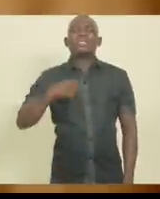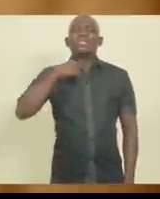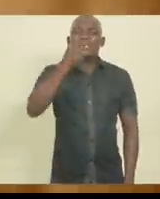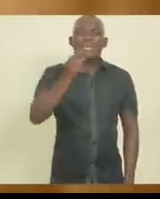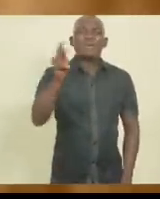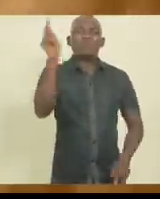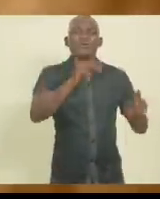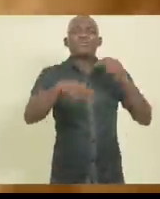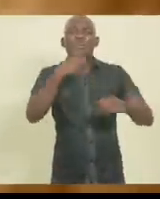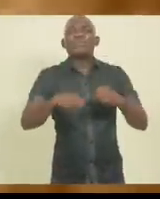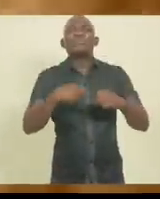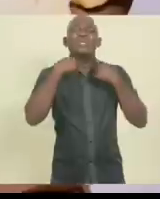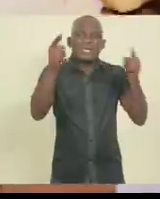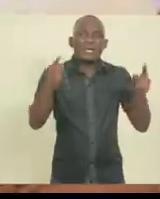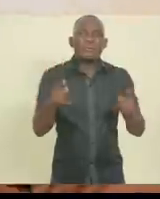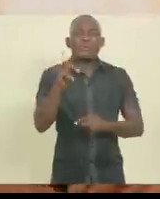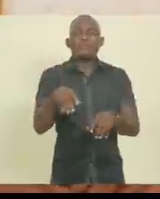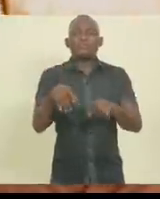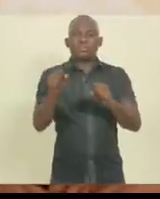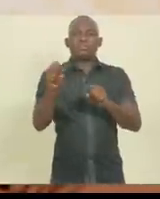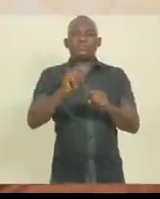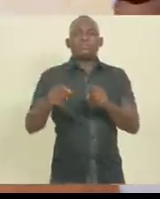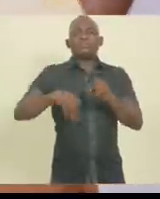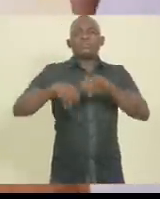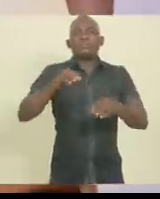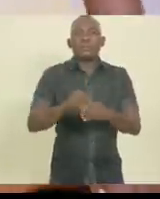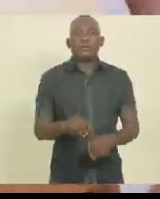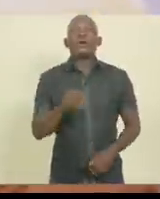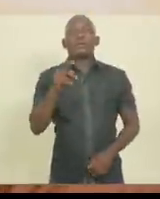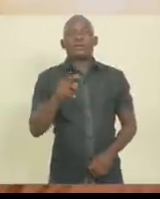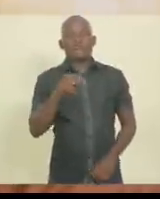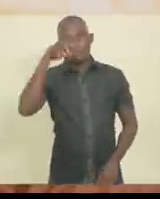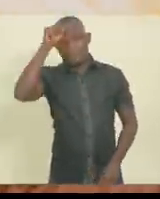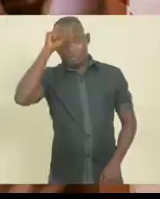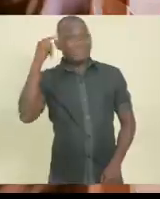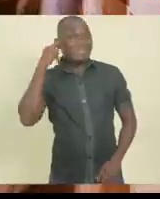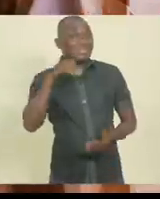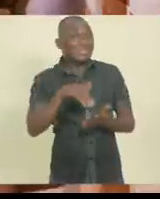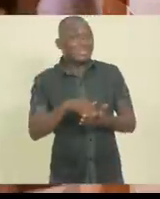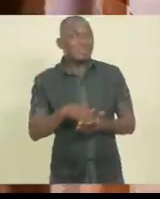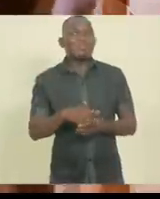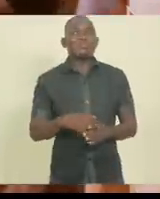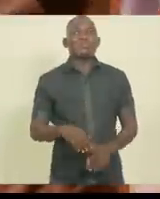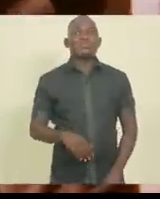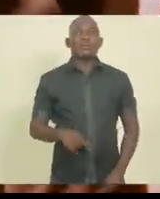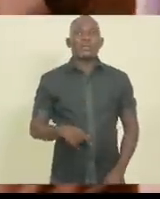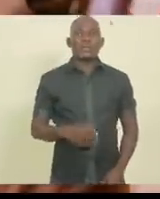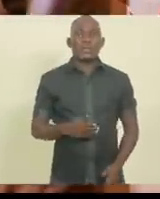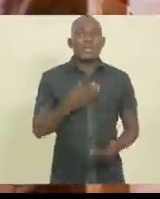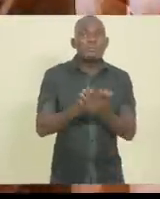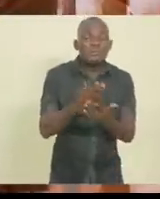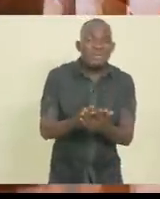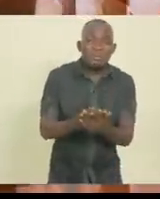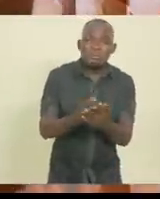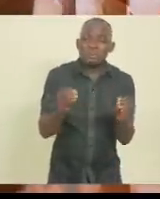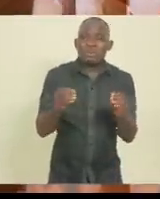understand? You have to tell them their problems, then we catch them. Do you understand? Yeah, sure. I sorted it out. You listen to me. Is it money? My